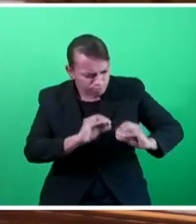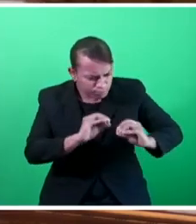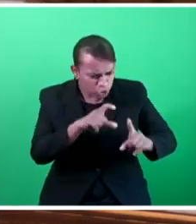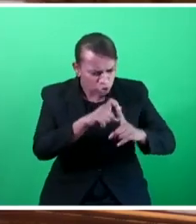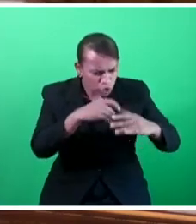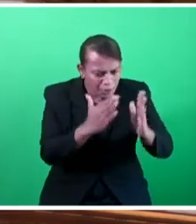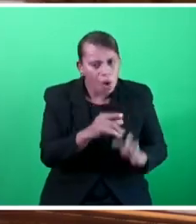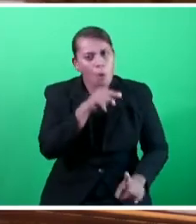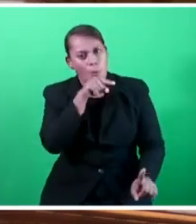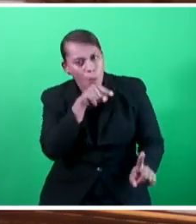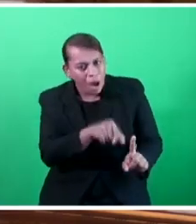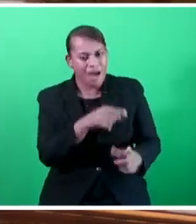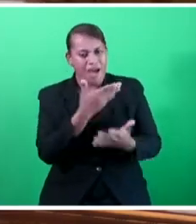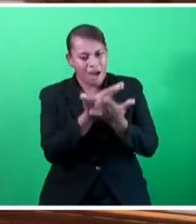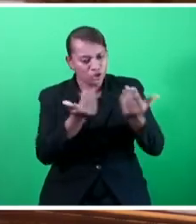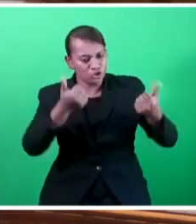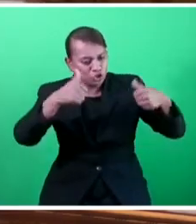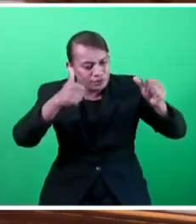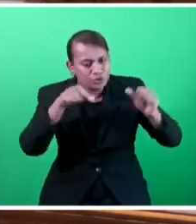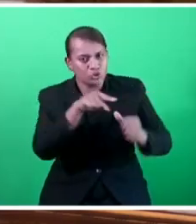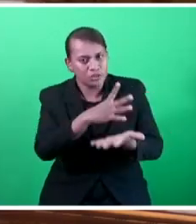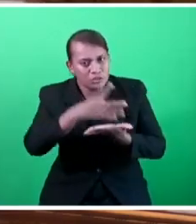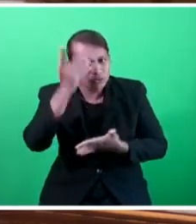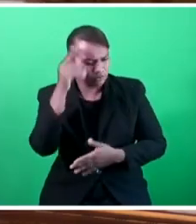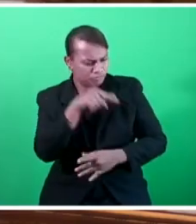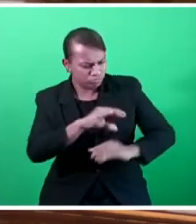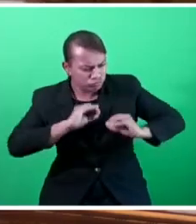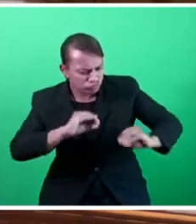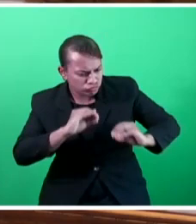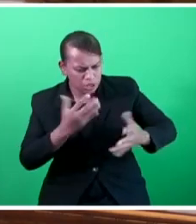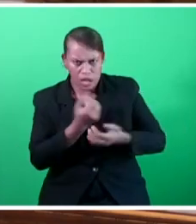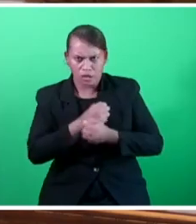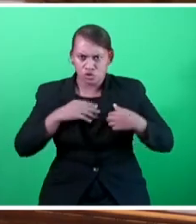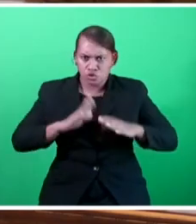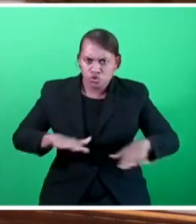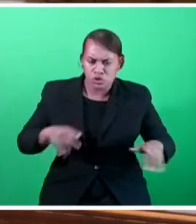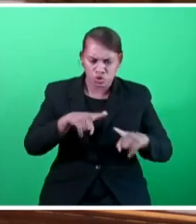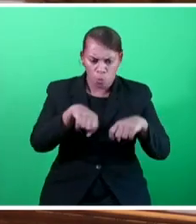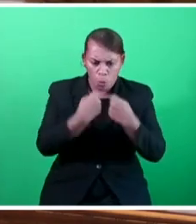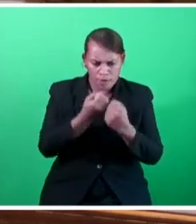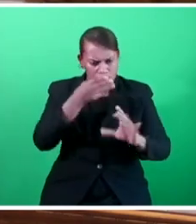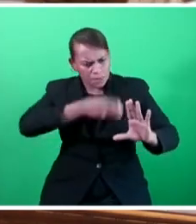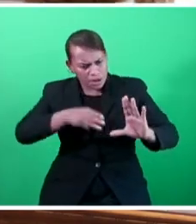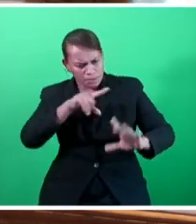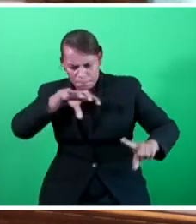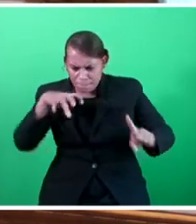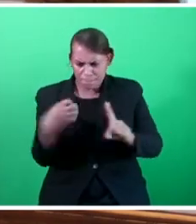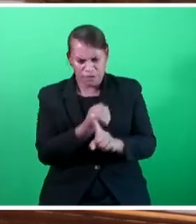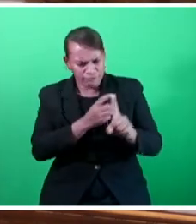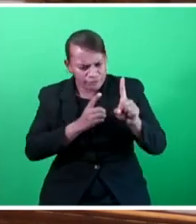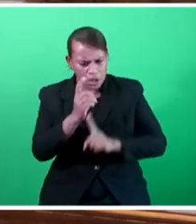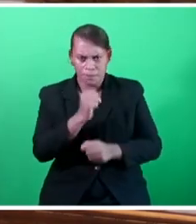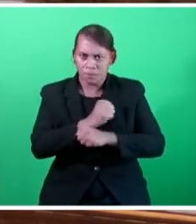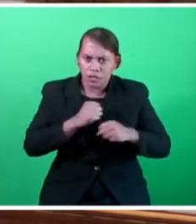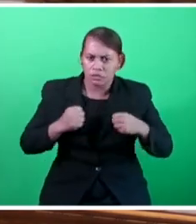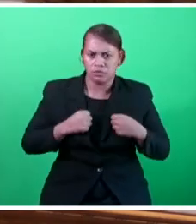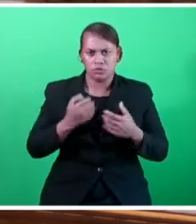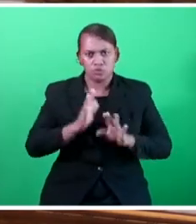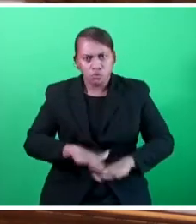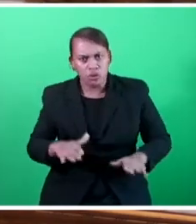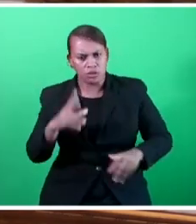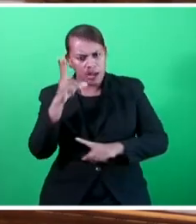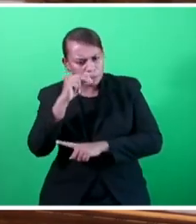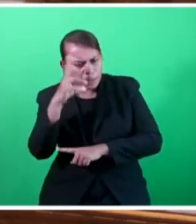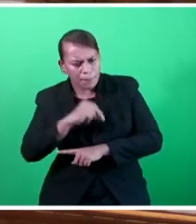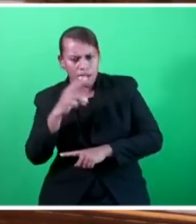children. Social media and other settings is a good start to develop our children's ability to critique such influences and build